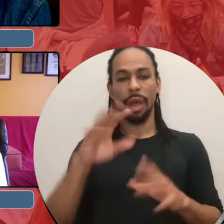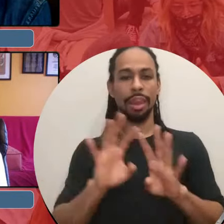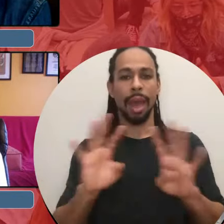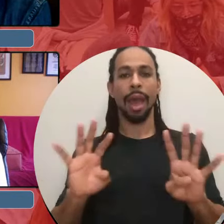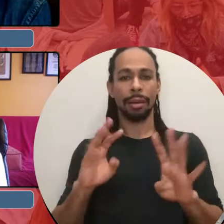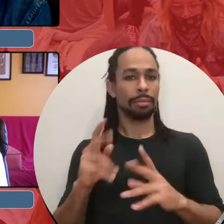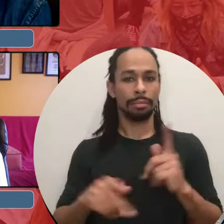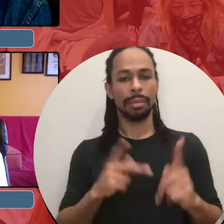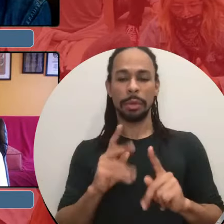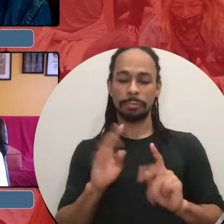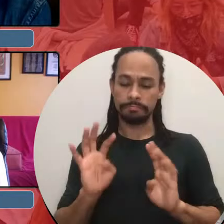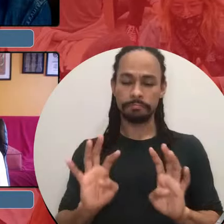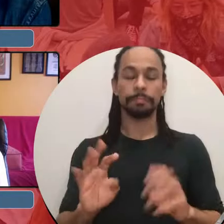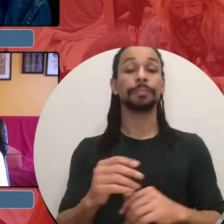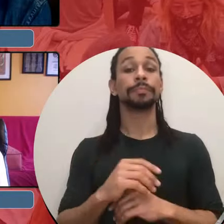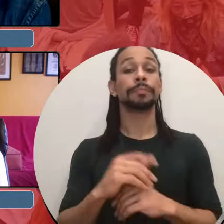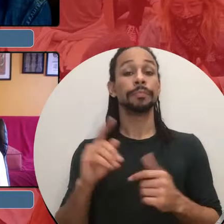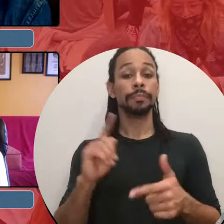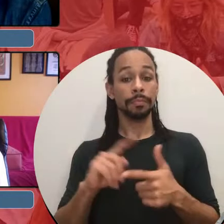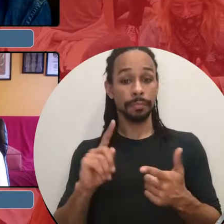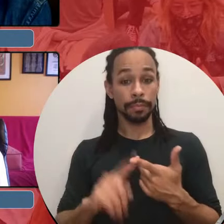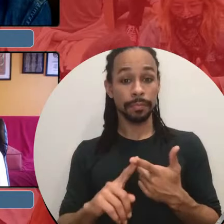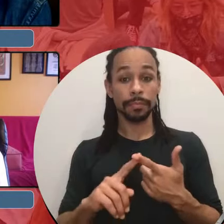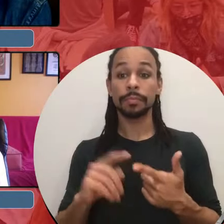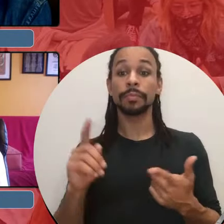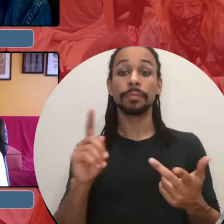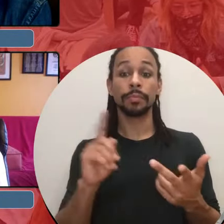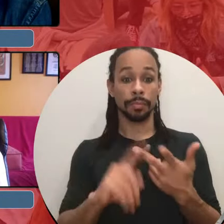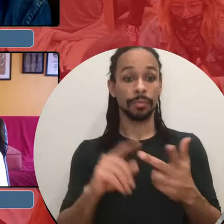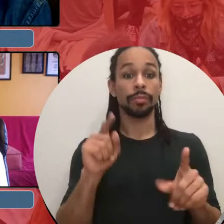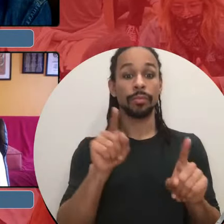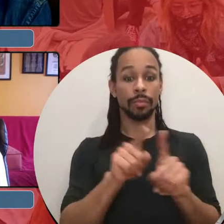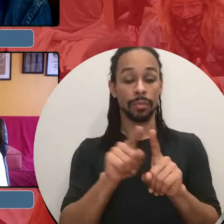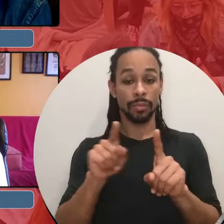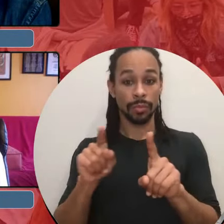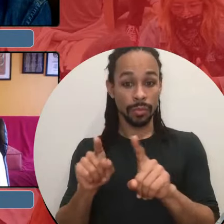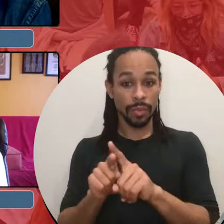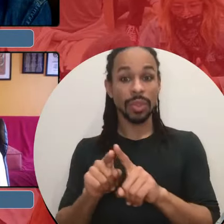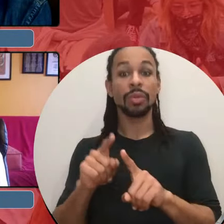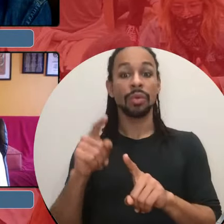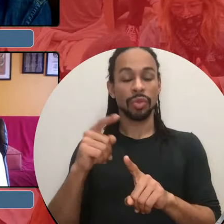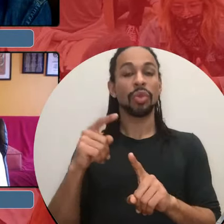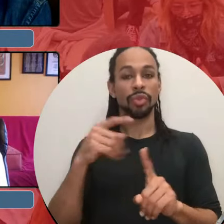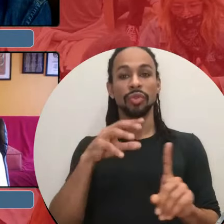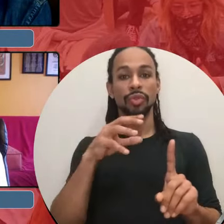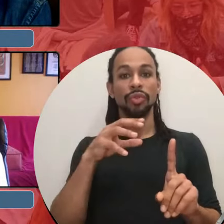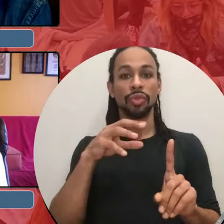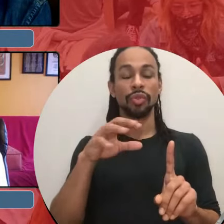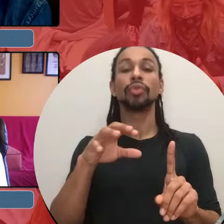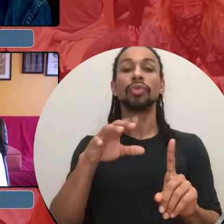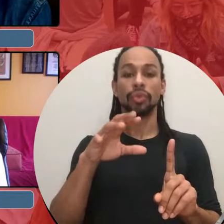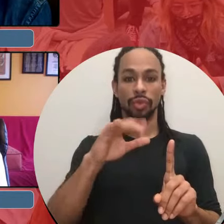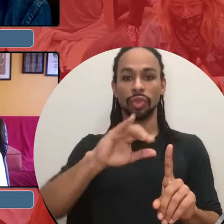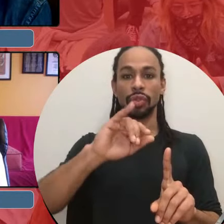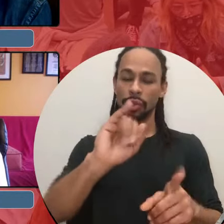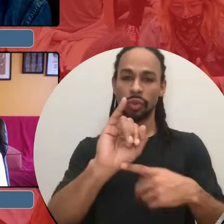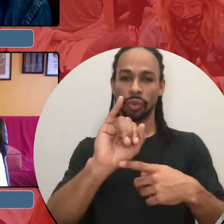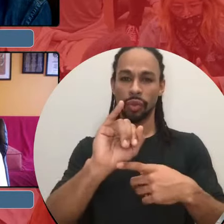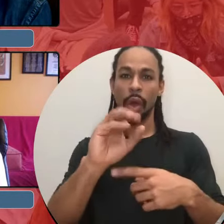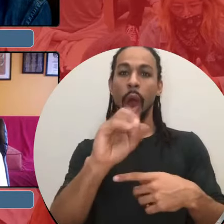situation in the country following the U.S.-backed coup in November of 2019. He is currently a reporter for